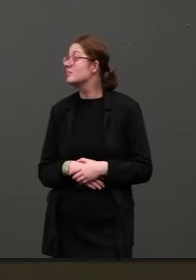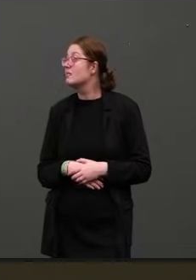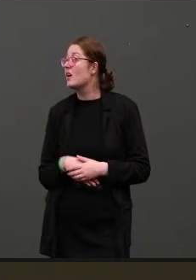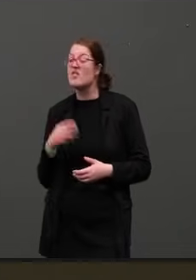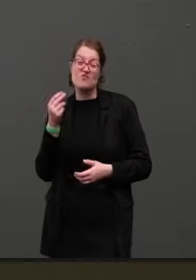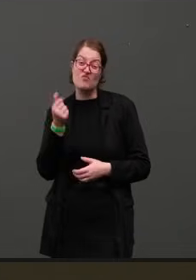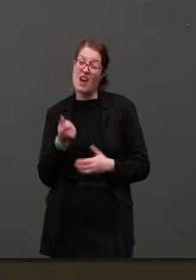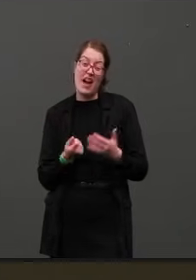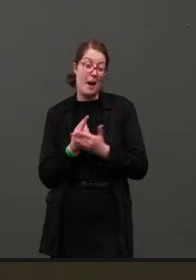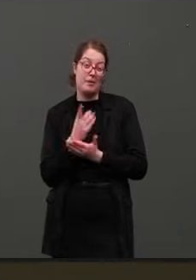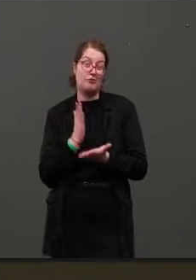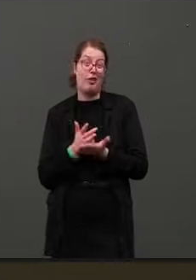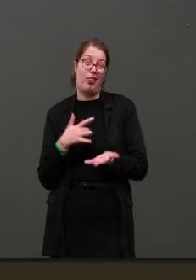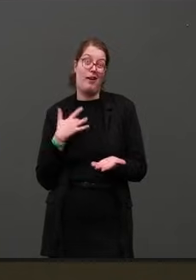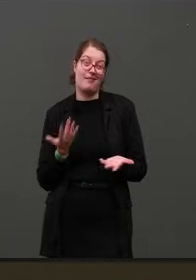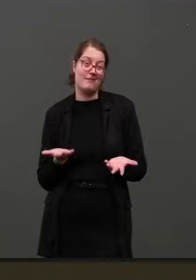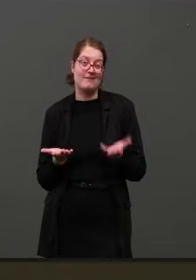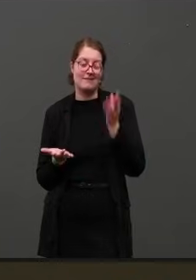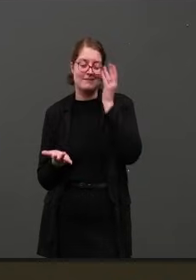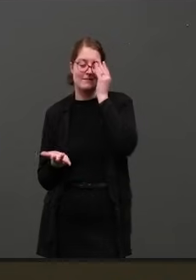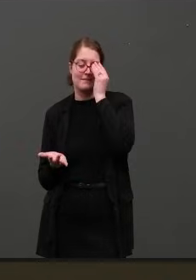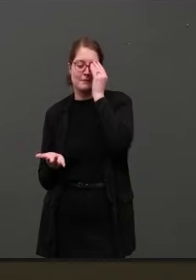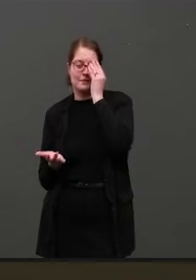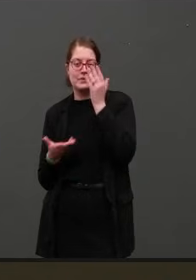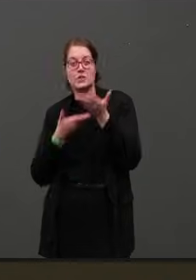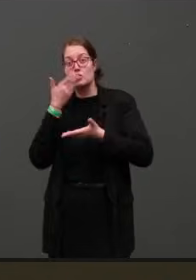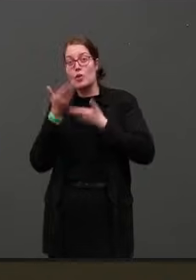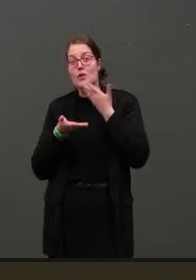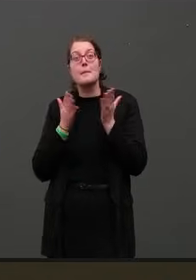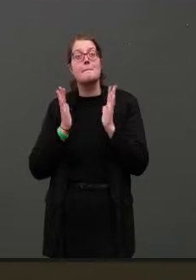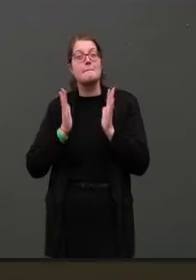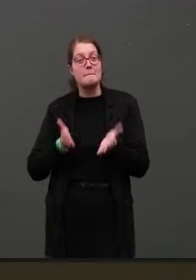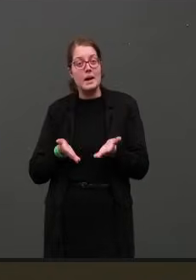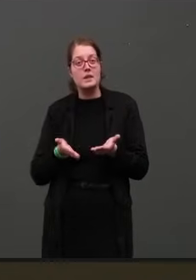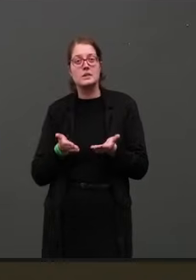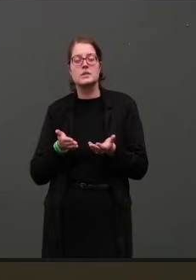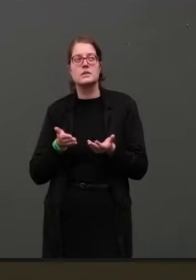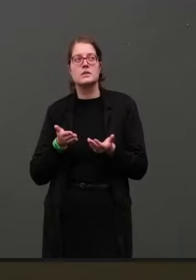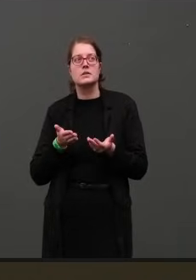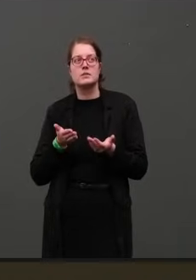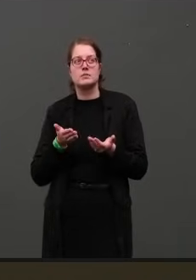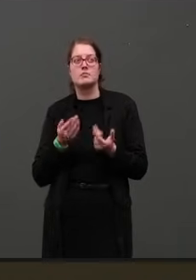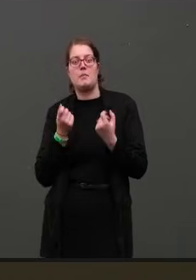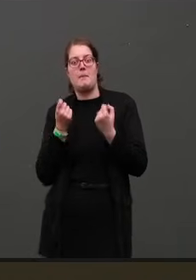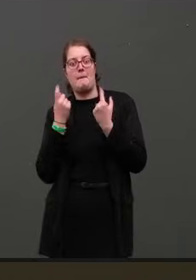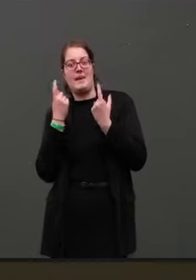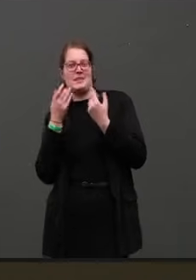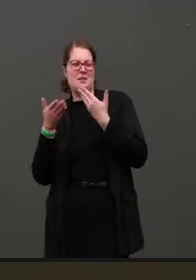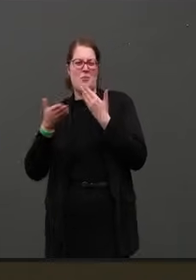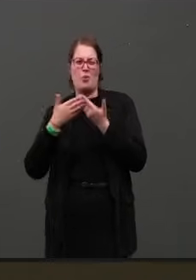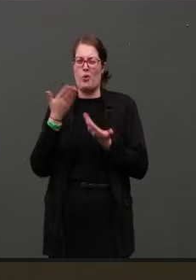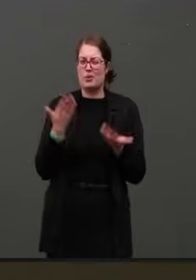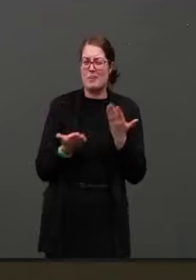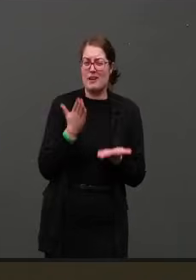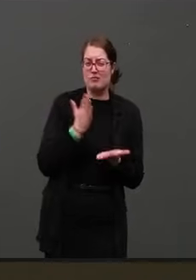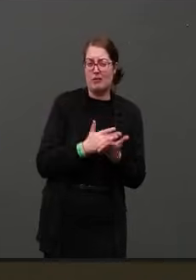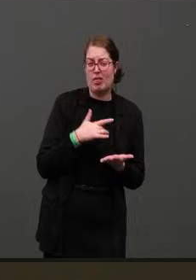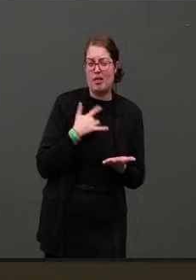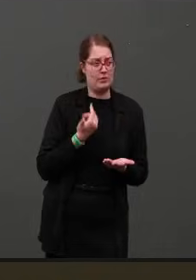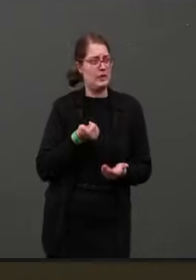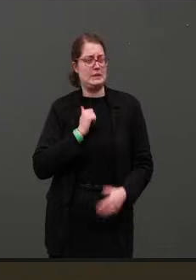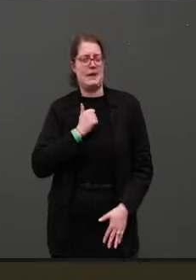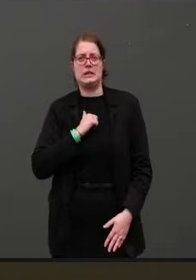life. But stories have to make more sense than real life because it's what we expect. We have expected it